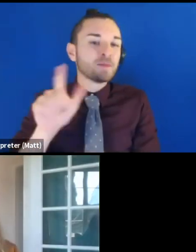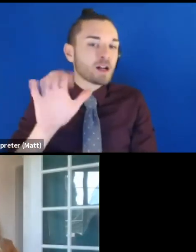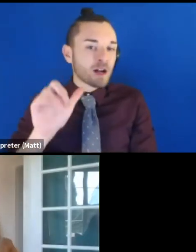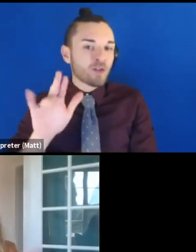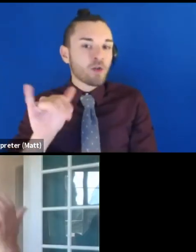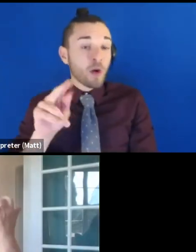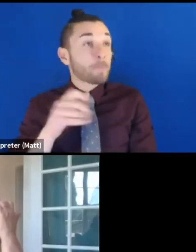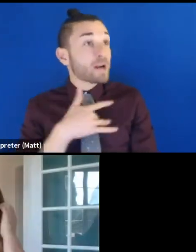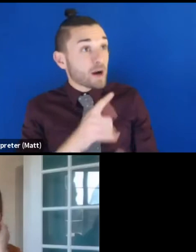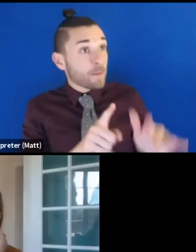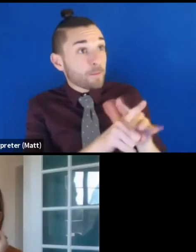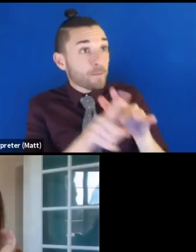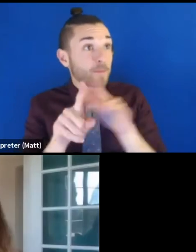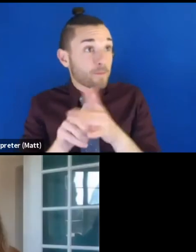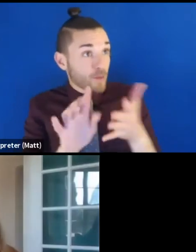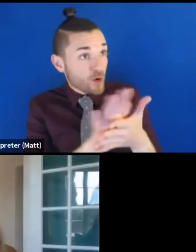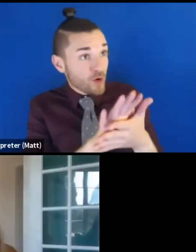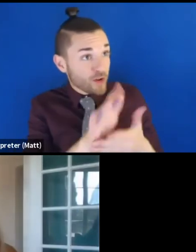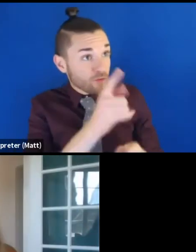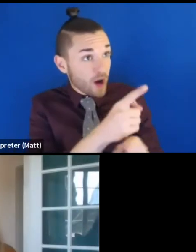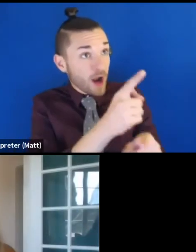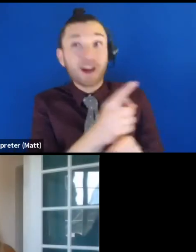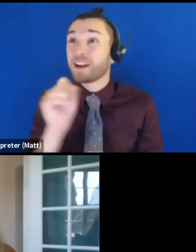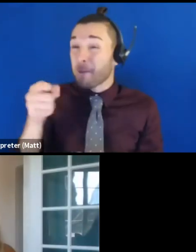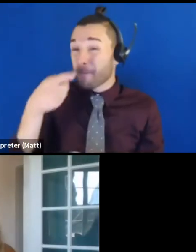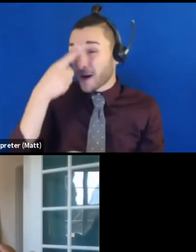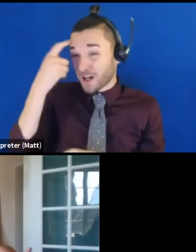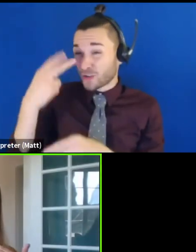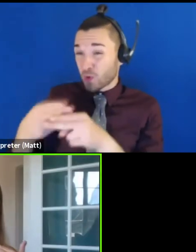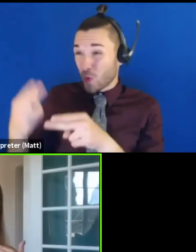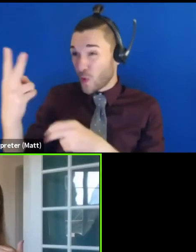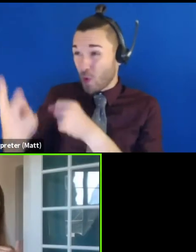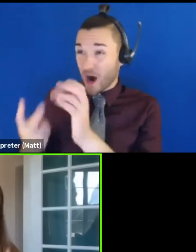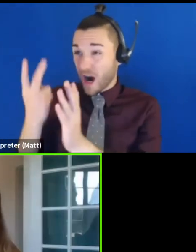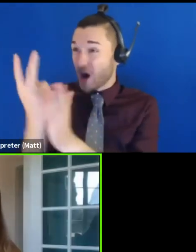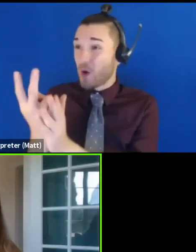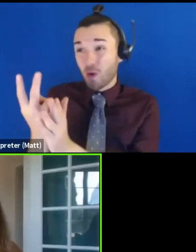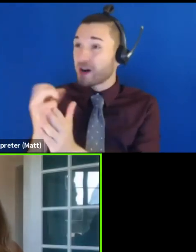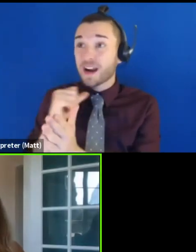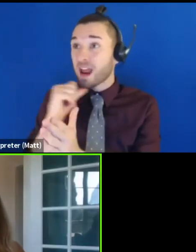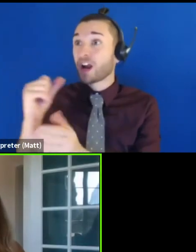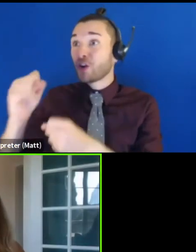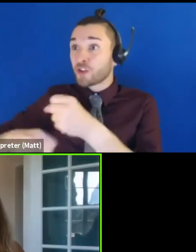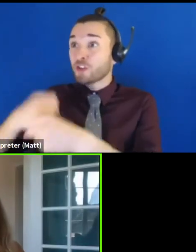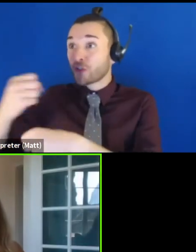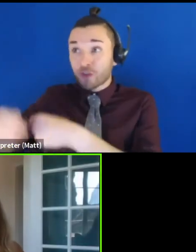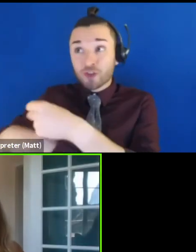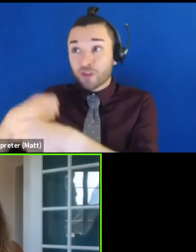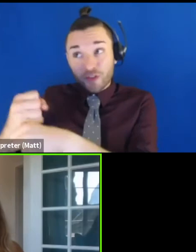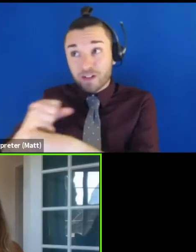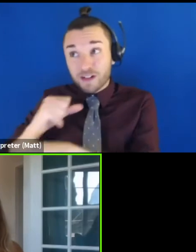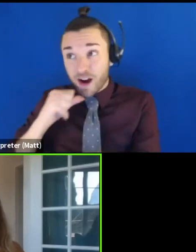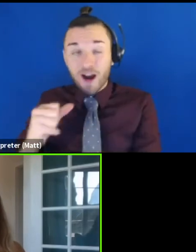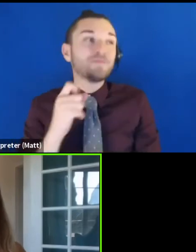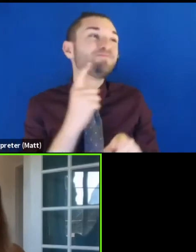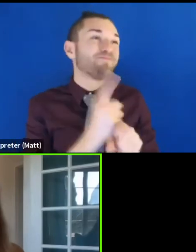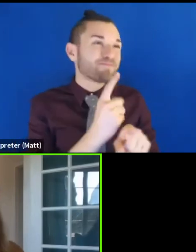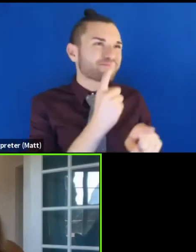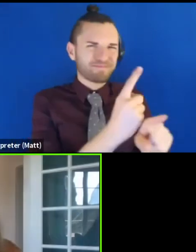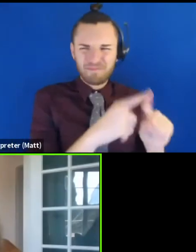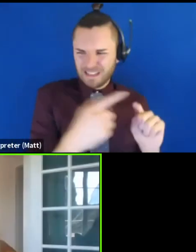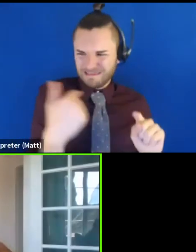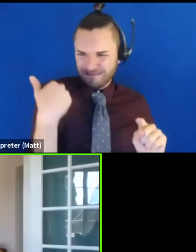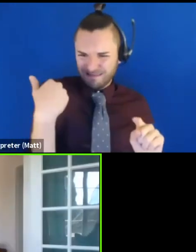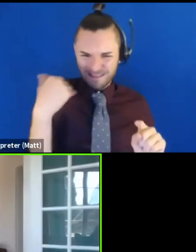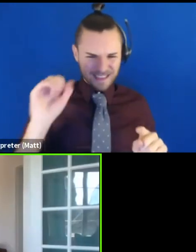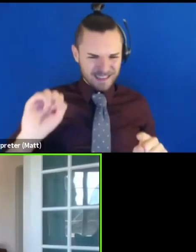Well, they leave after 2 hours. They leave after 2 hours. You have to commit to for years. For until a decade ago, we were not comfortable. Or when was Sex